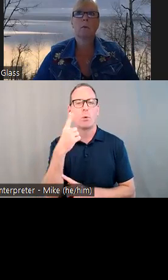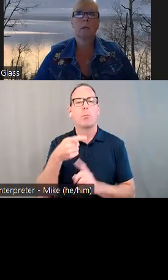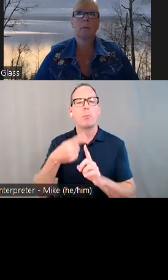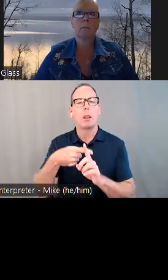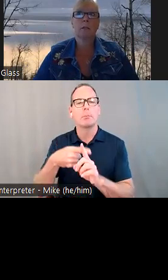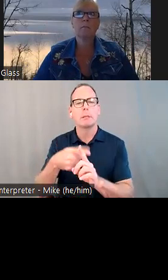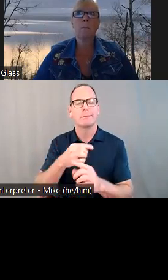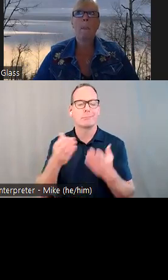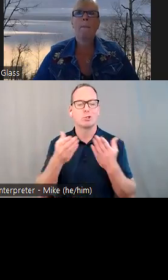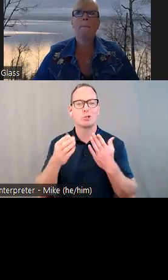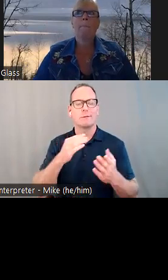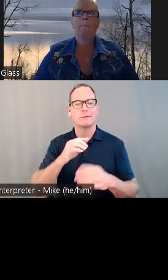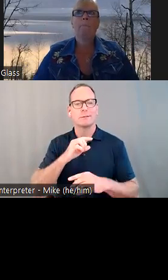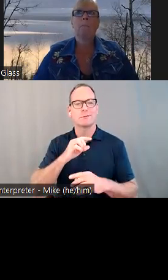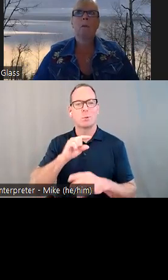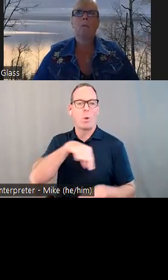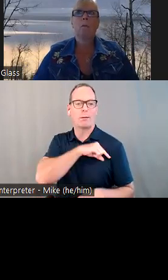service quality measure.